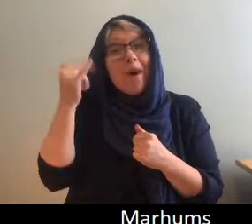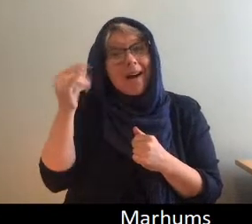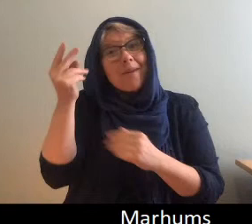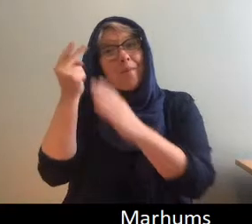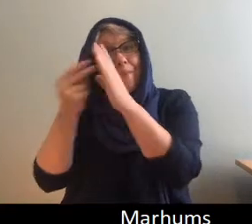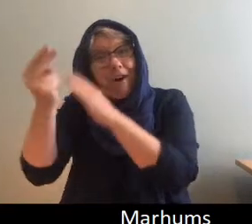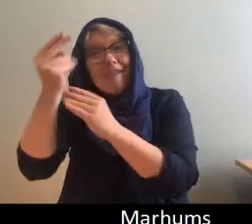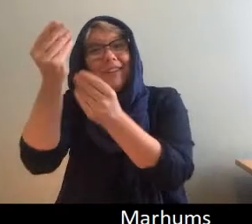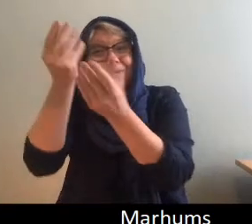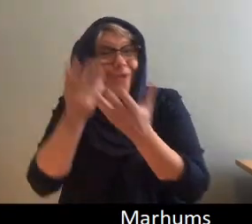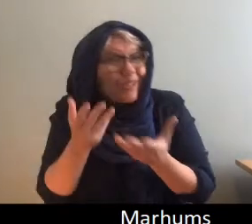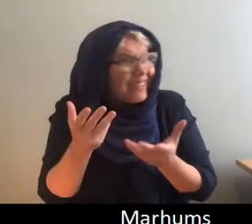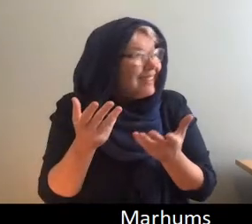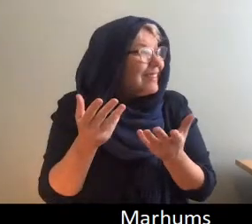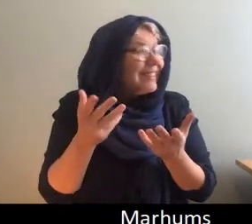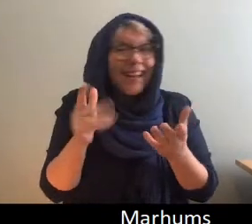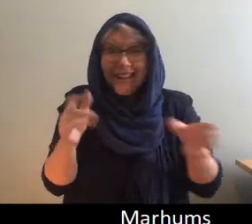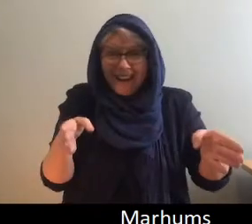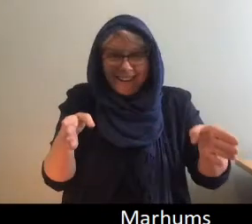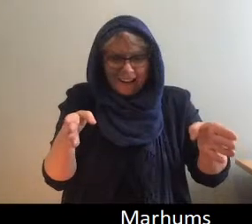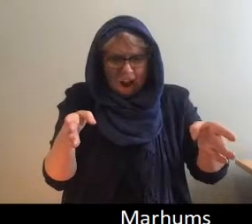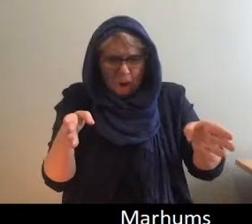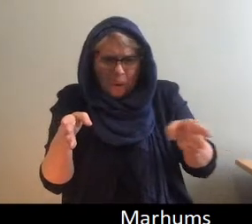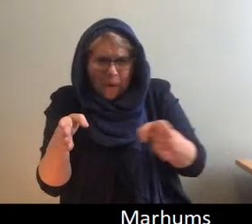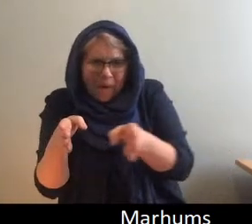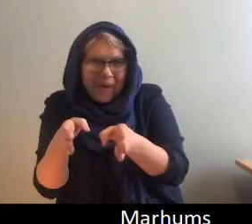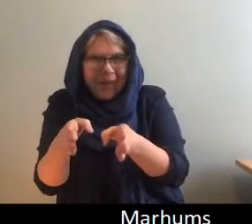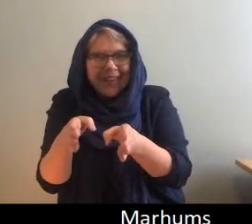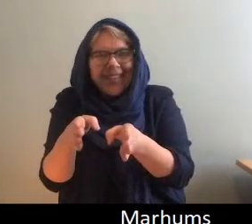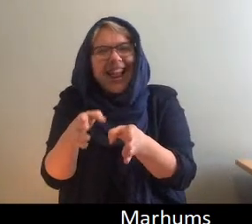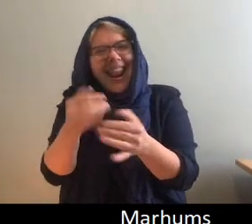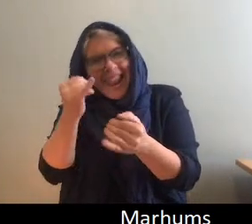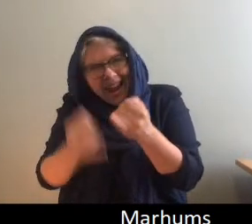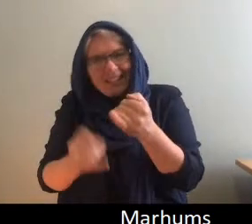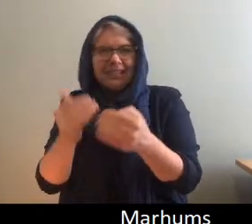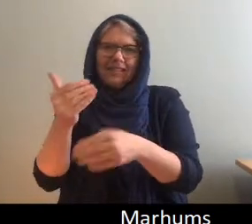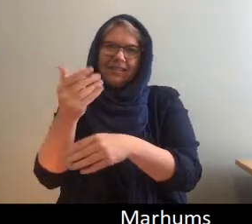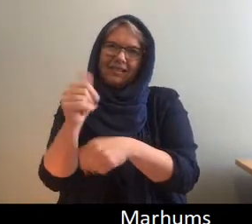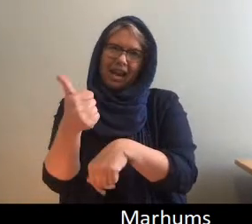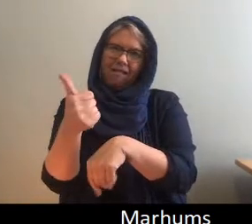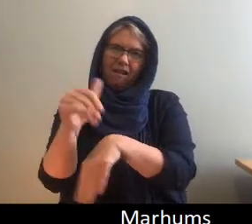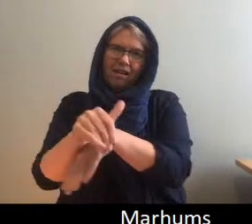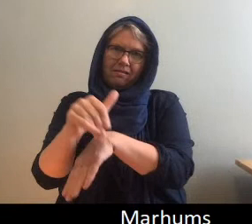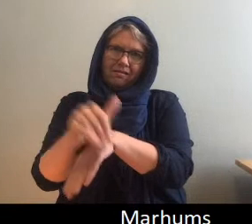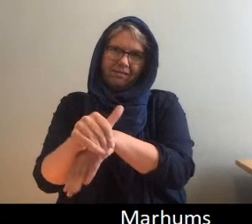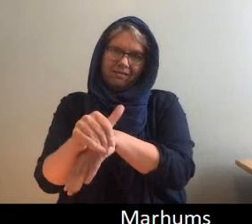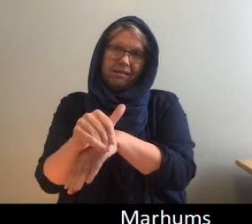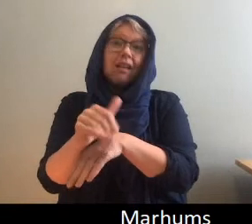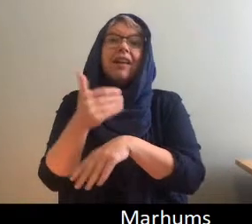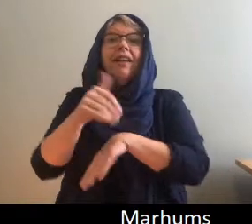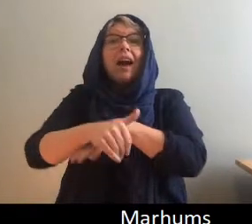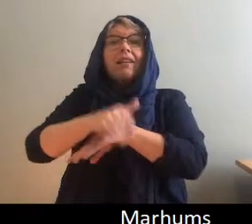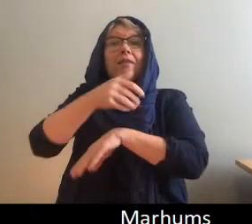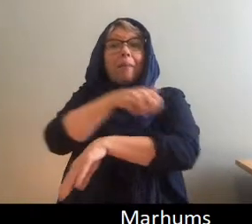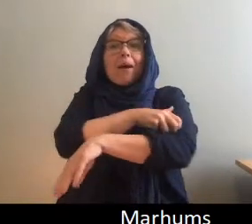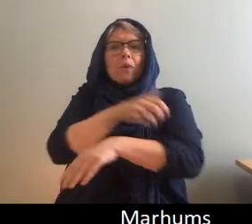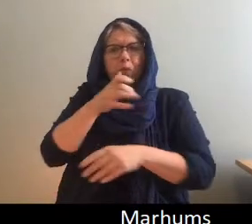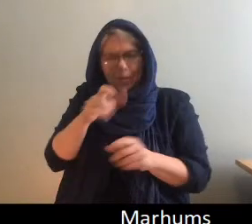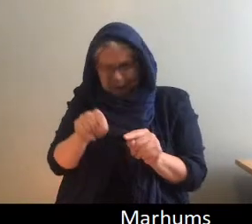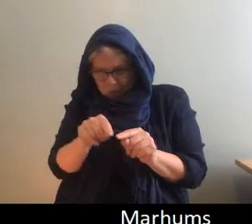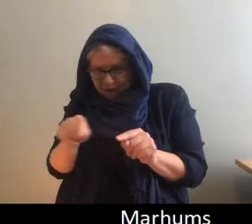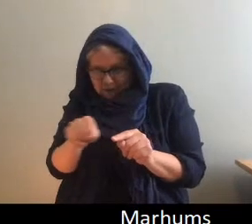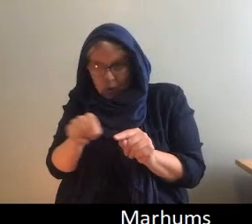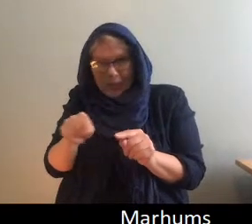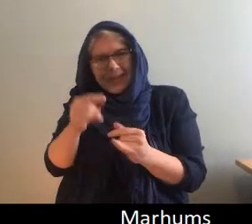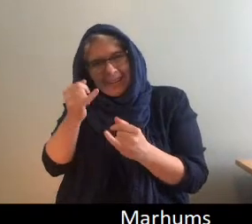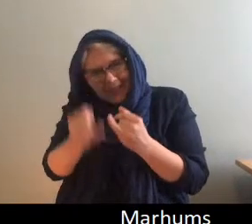We don't know how to express our gratitude. One time, Prophet Musa, alayhi salam, Moses, peace be upon him,